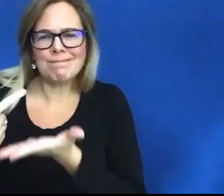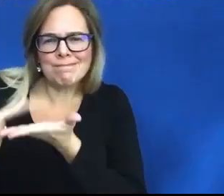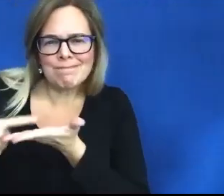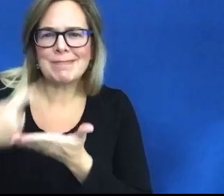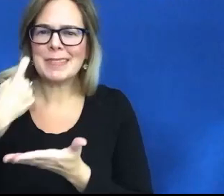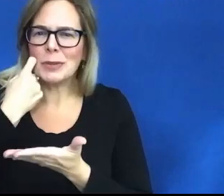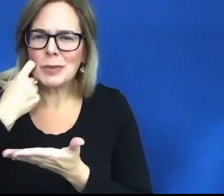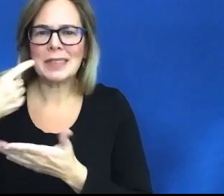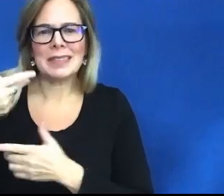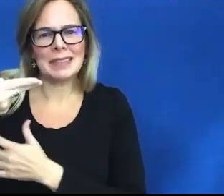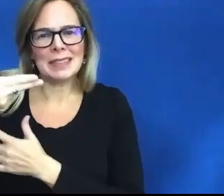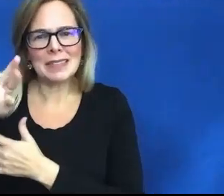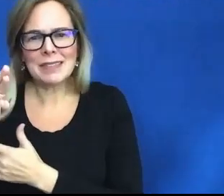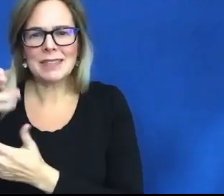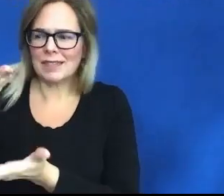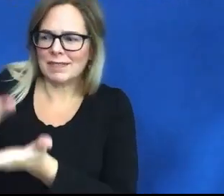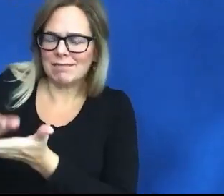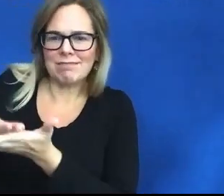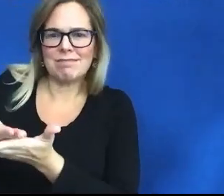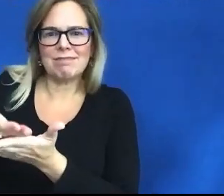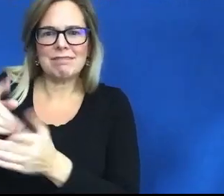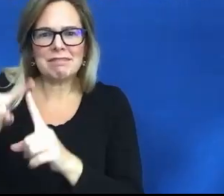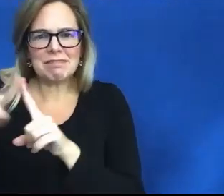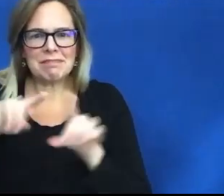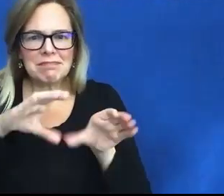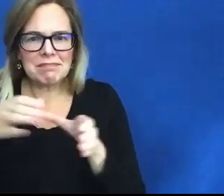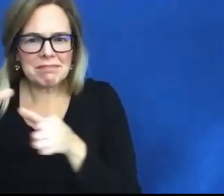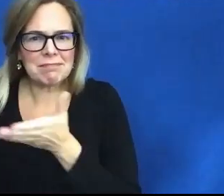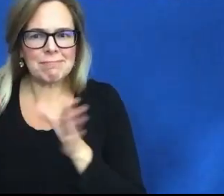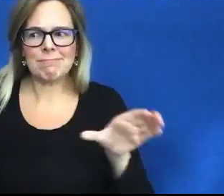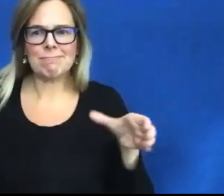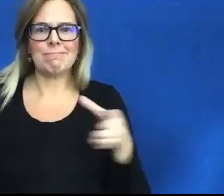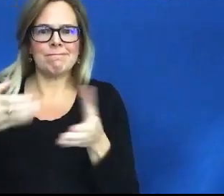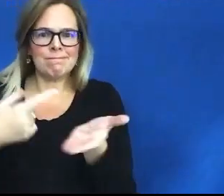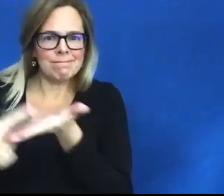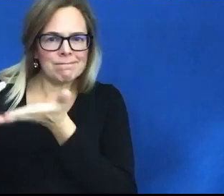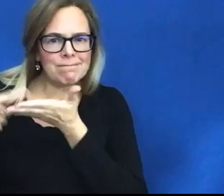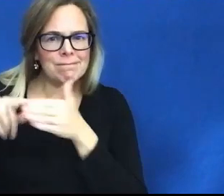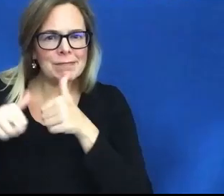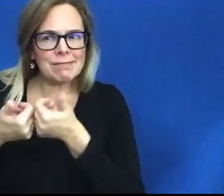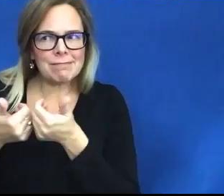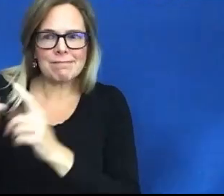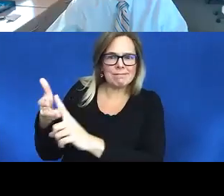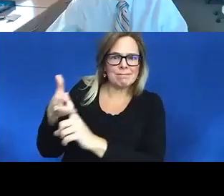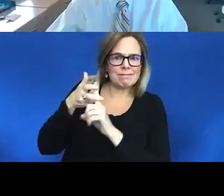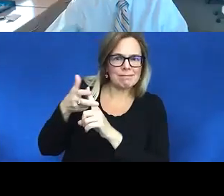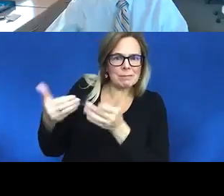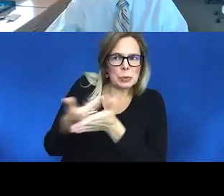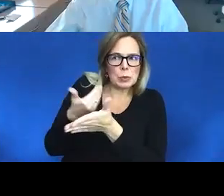partners have been working diligently to address staff retention and recruitment and to provide more resources for